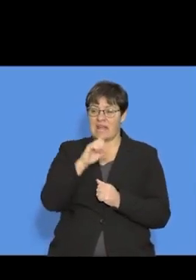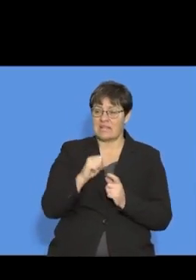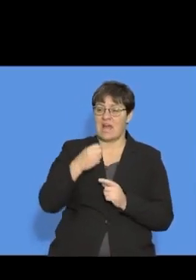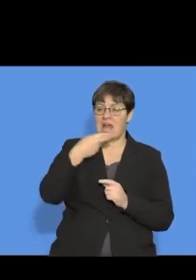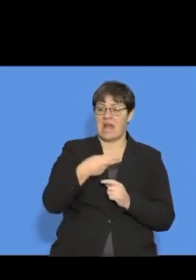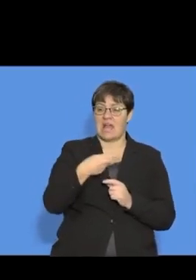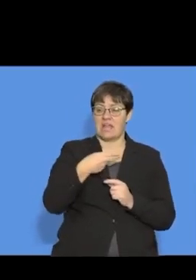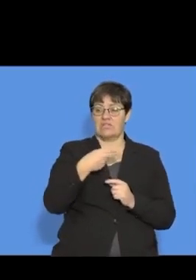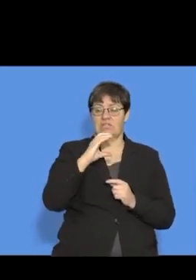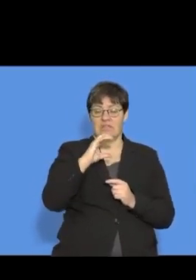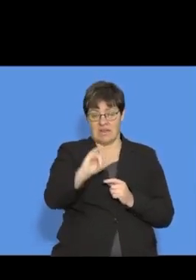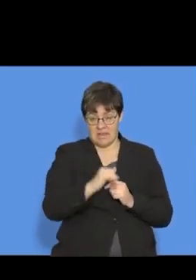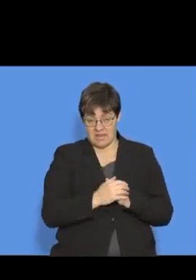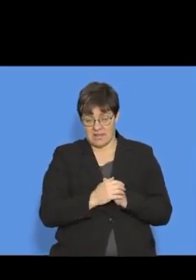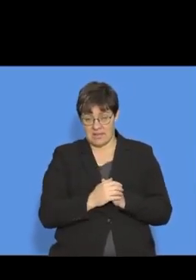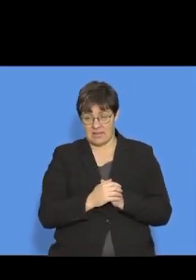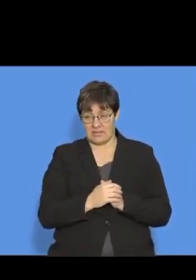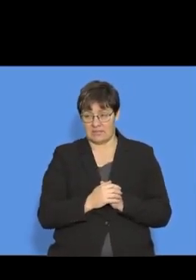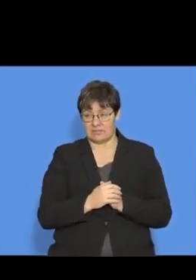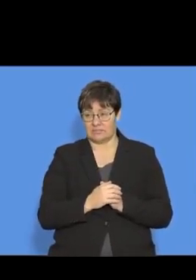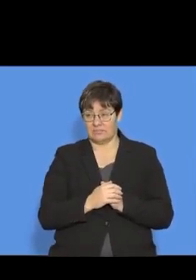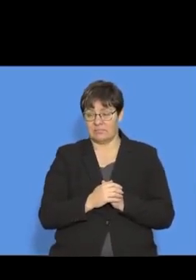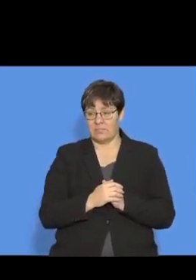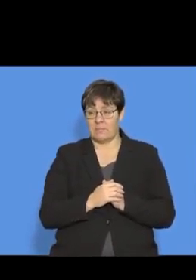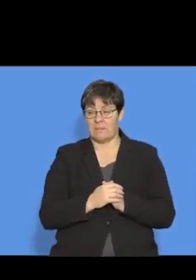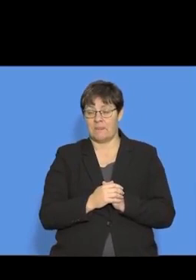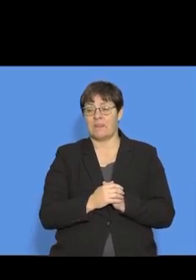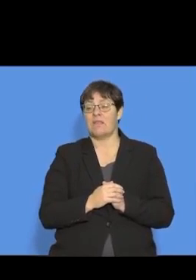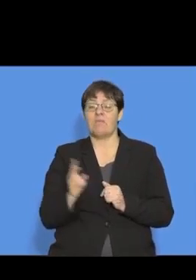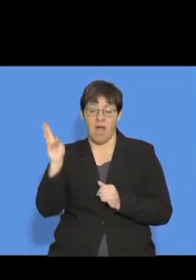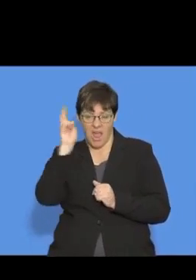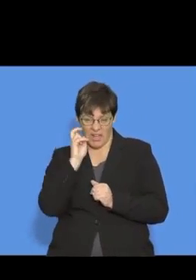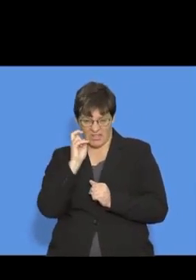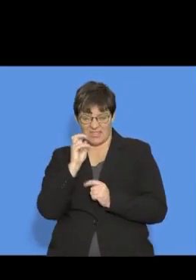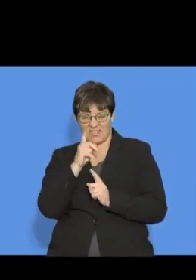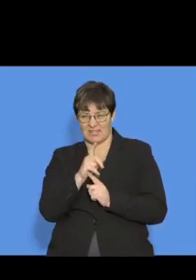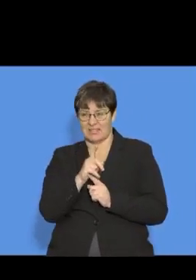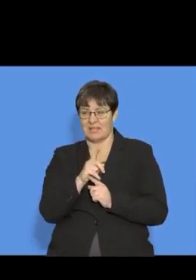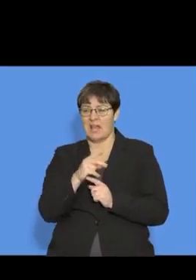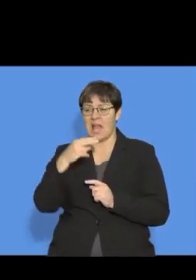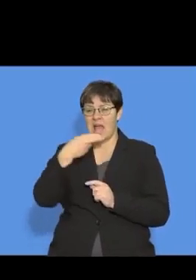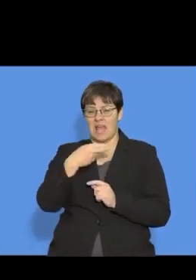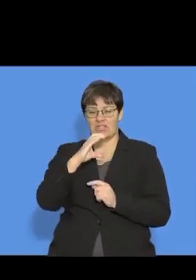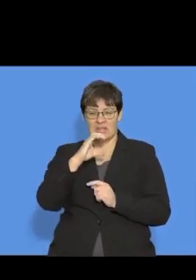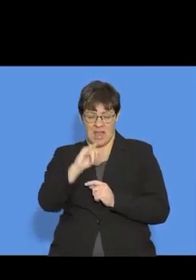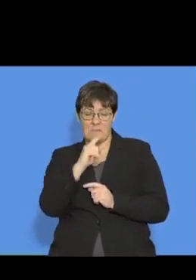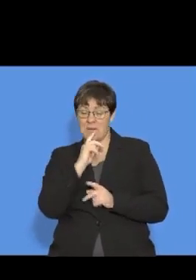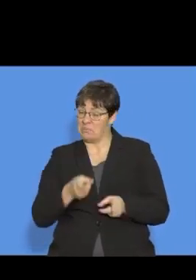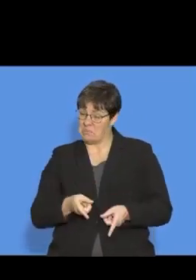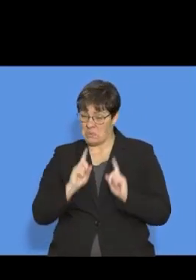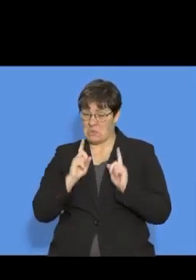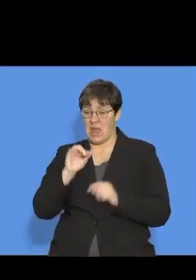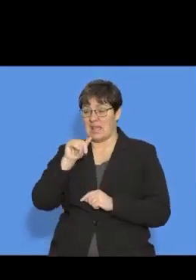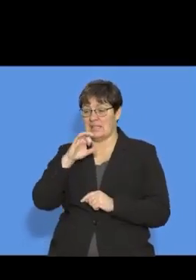gastric juices and enzymes specifically called hydrochloric acid. And you would have heard of hydrochloric acid as being